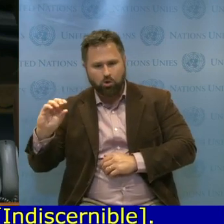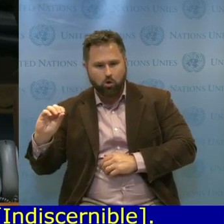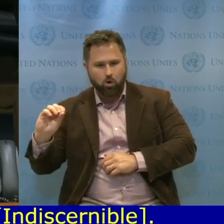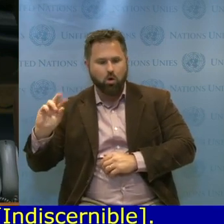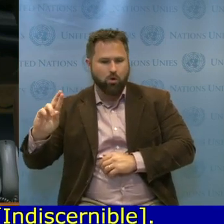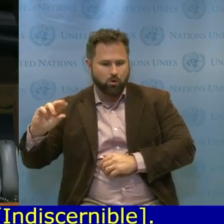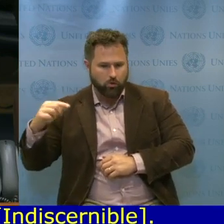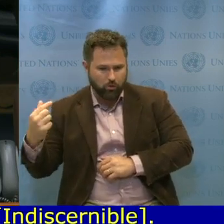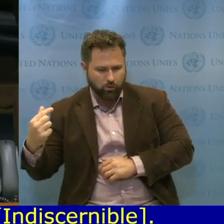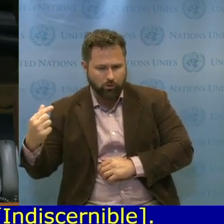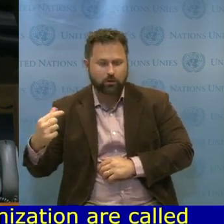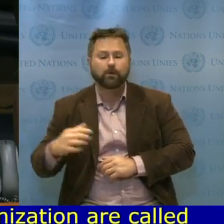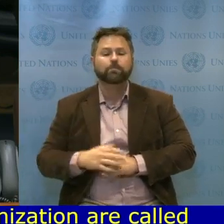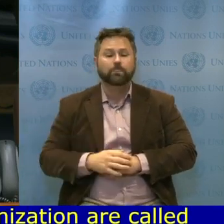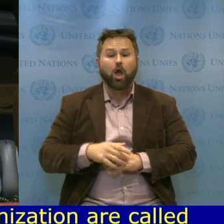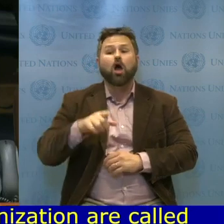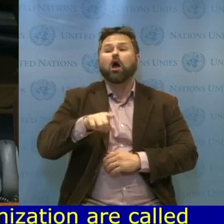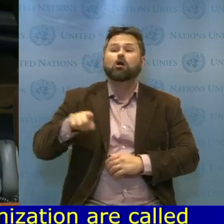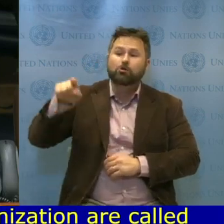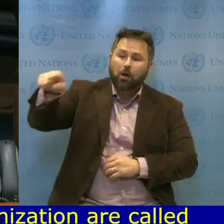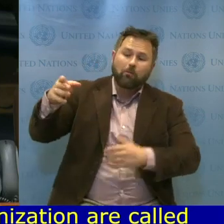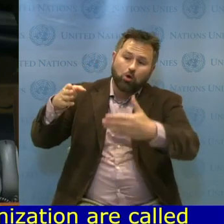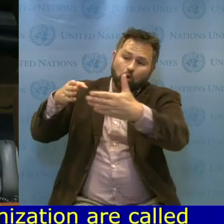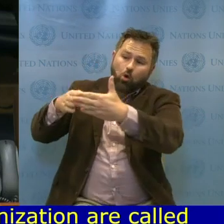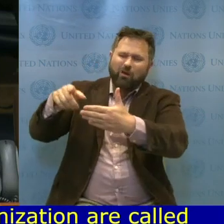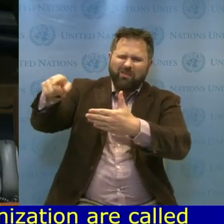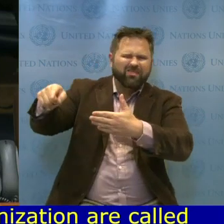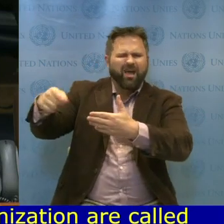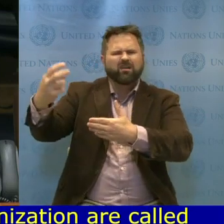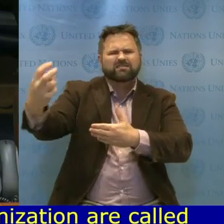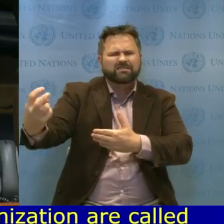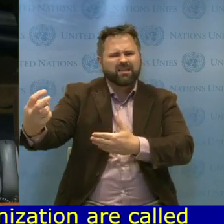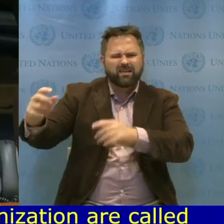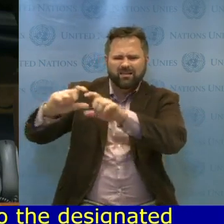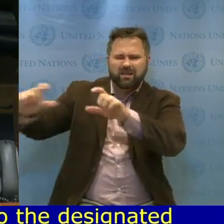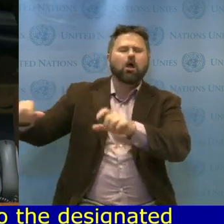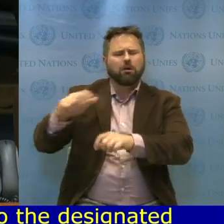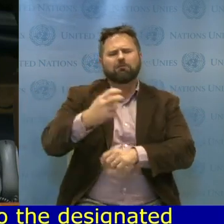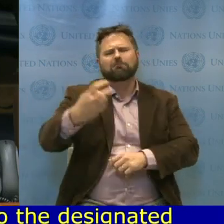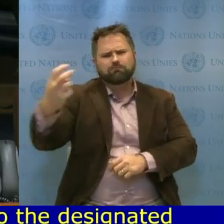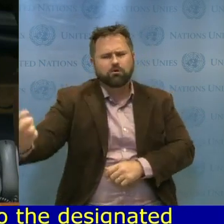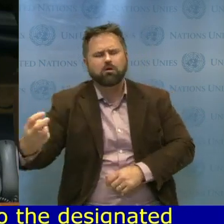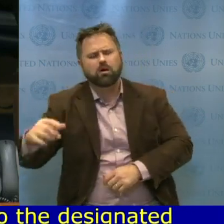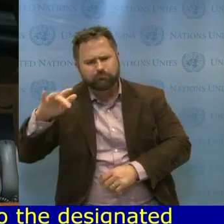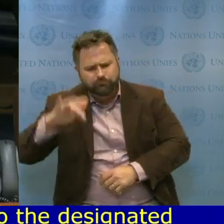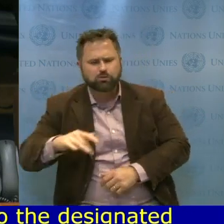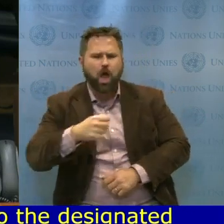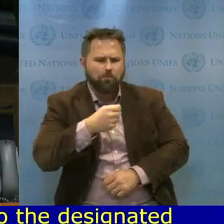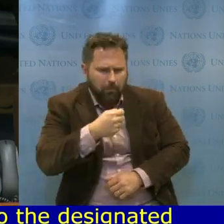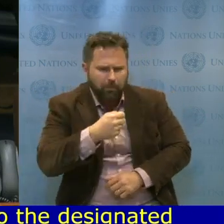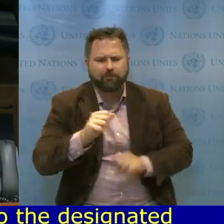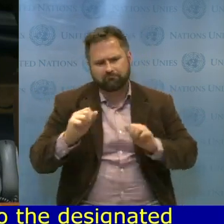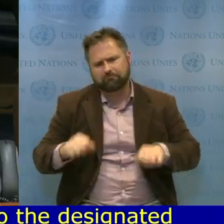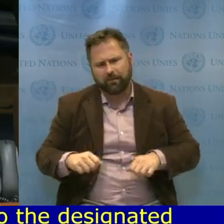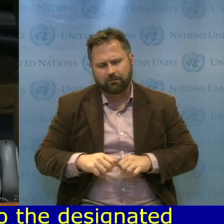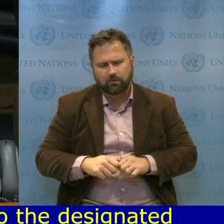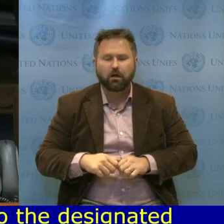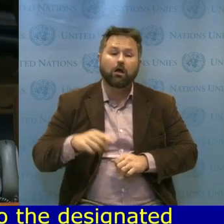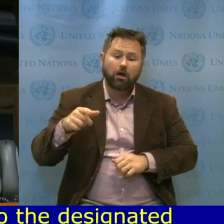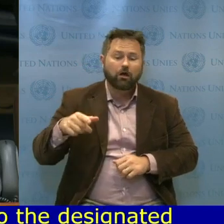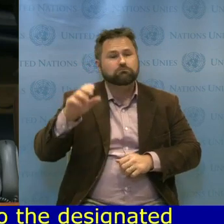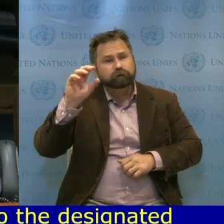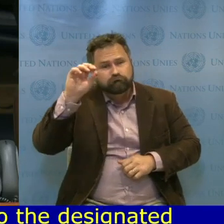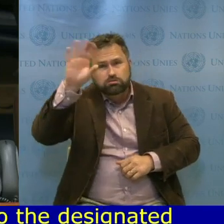back corner and speak from that seat. When you take the floor, please first identify yourself and the title of the organisation you